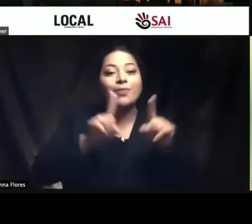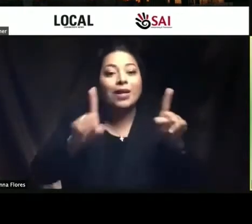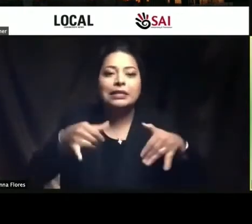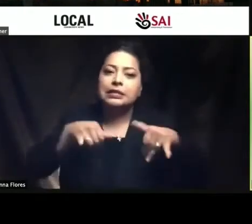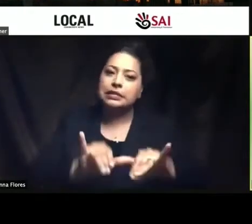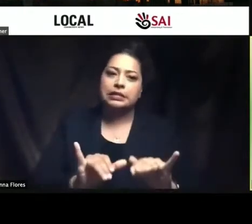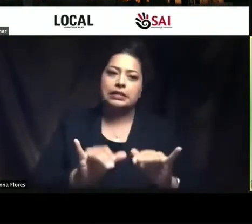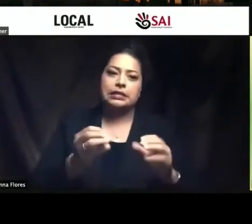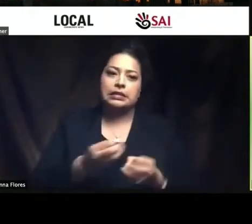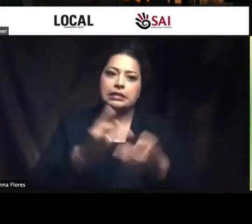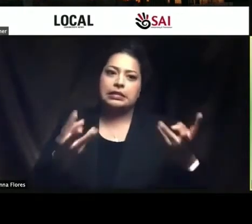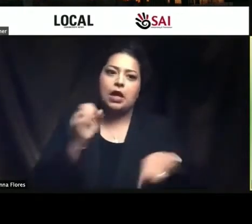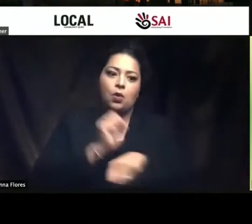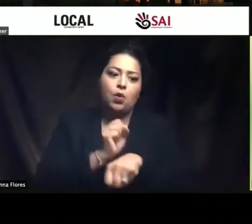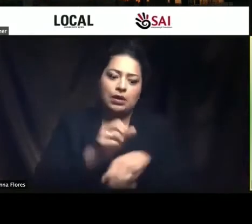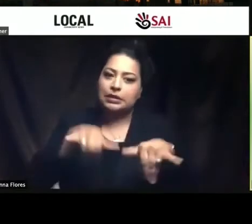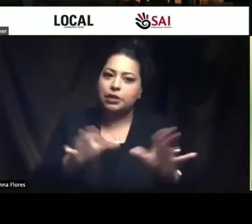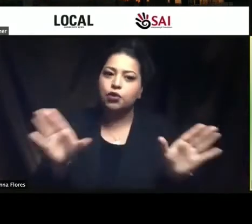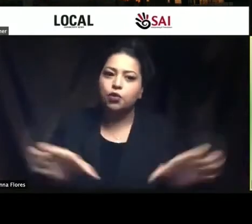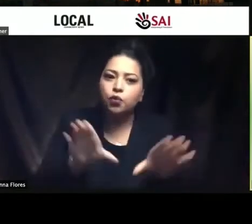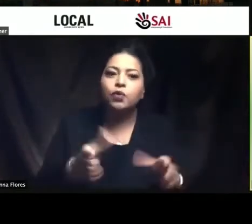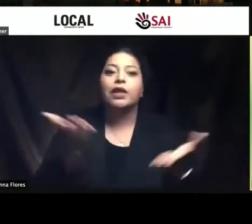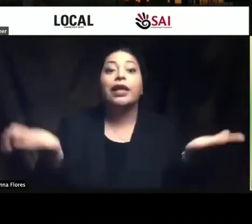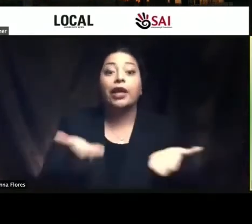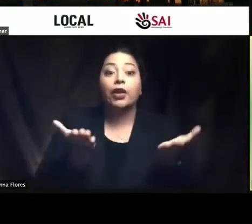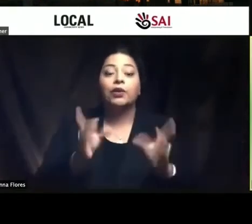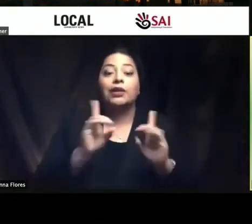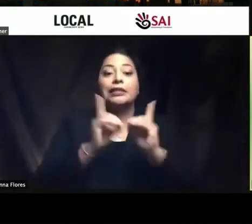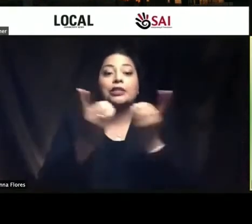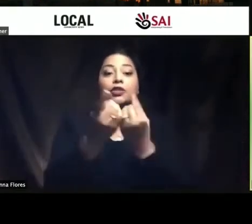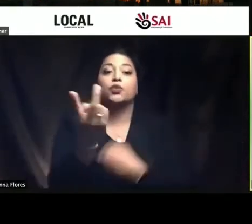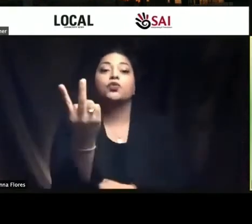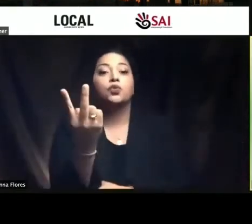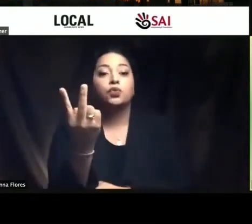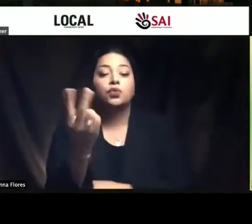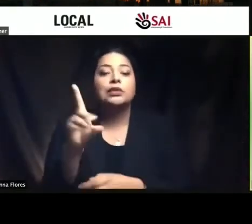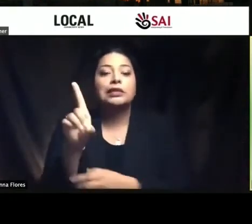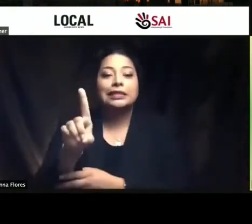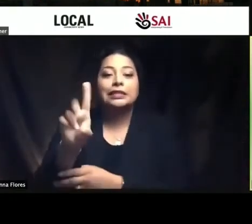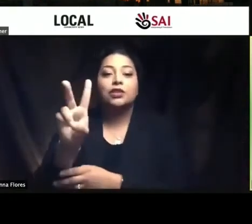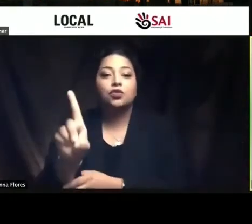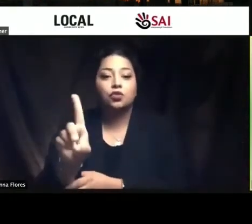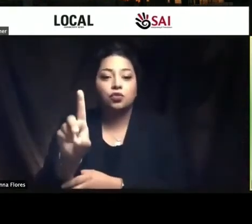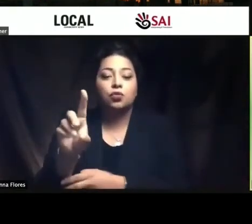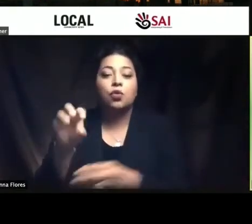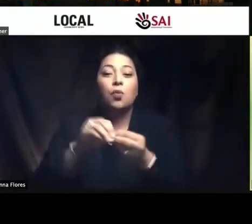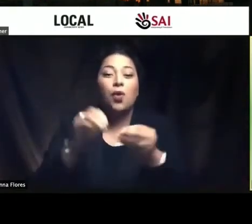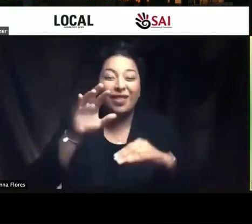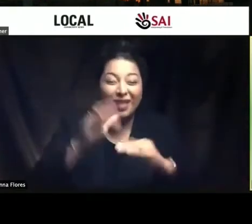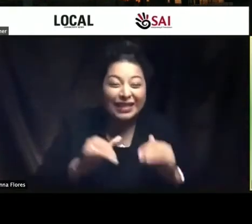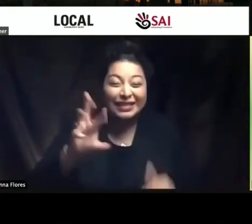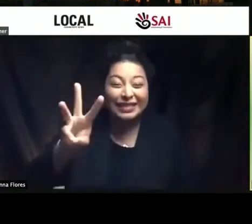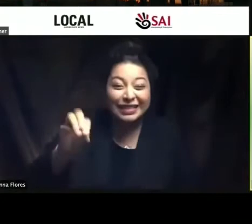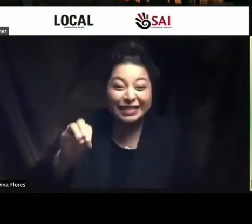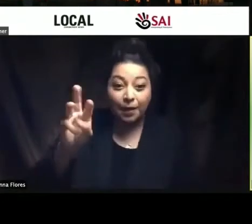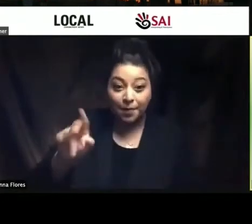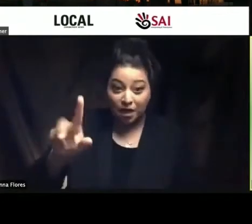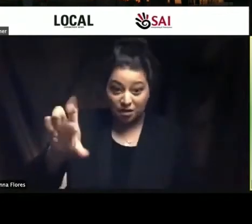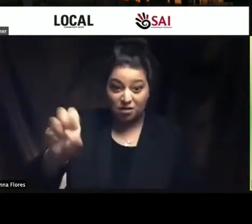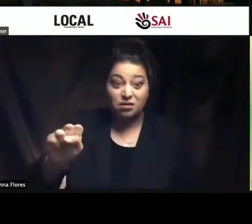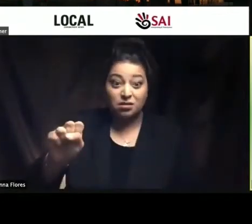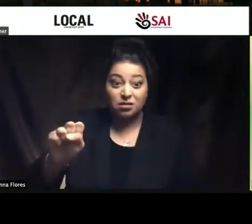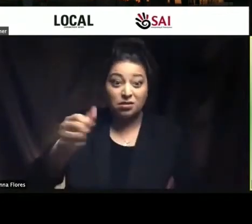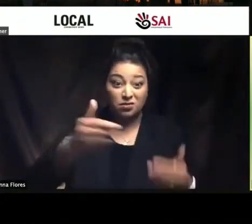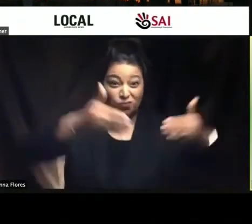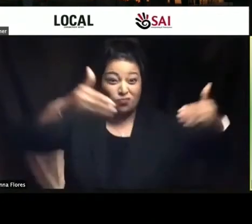more work to do right here in District 2. District 2 is over almost 60 square miles wide. That's a lot of work to be done. We